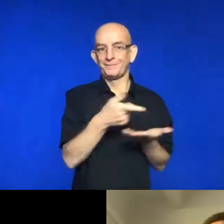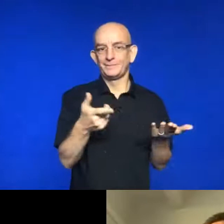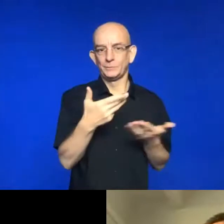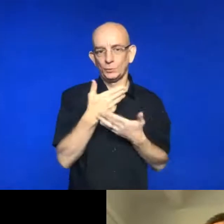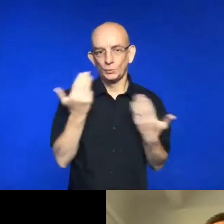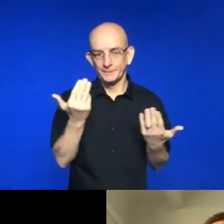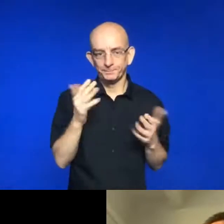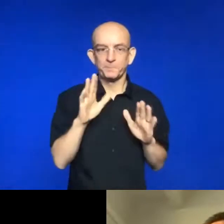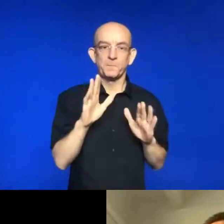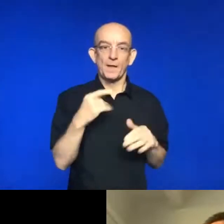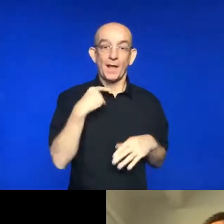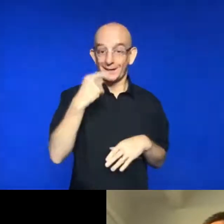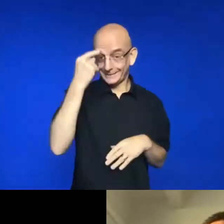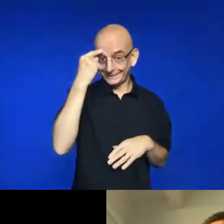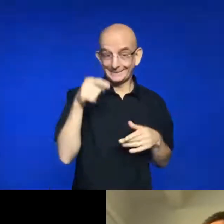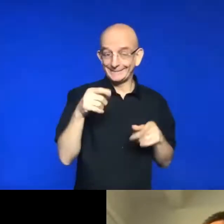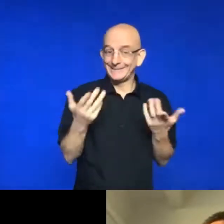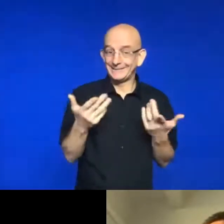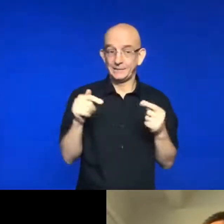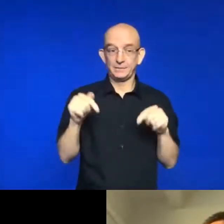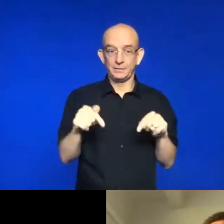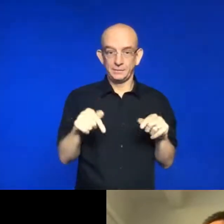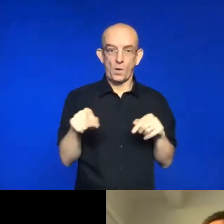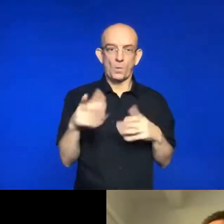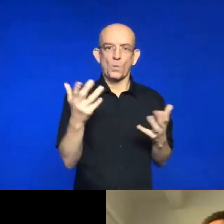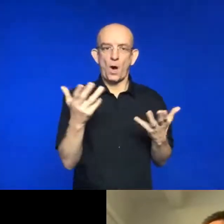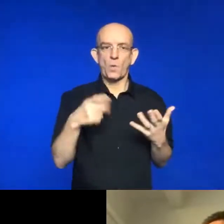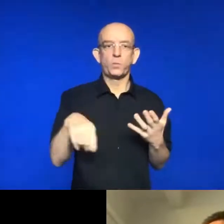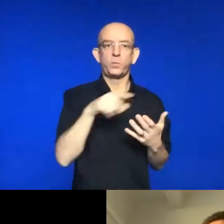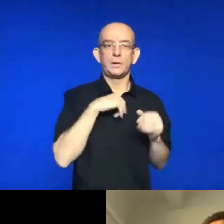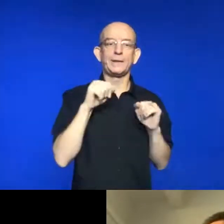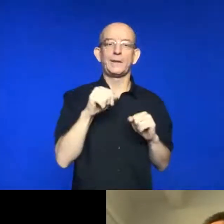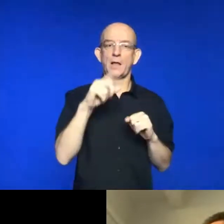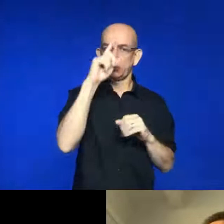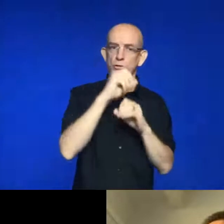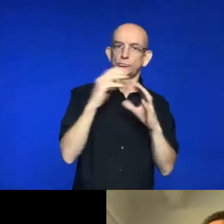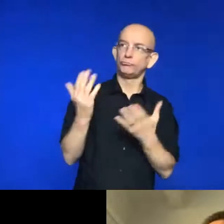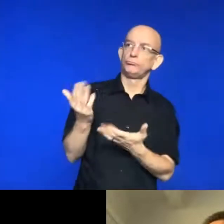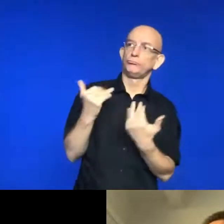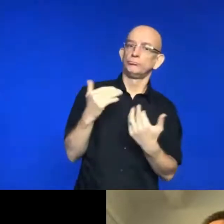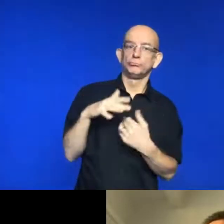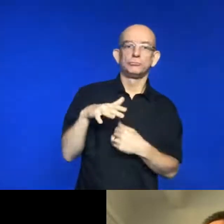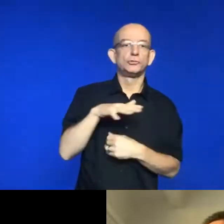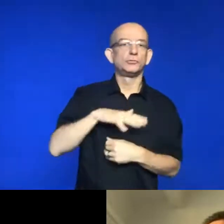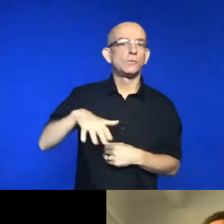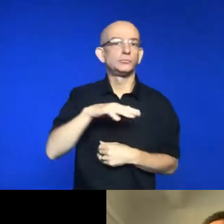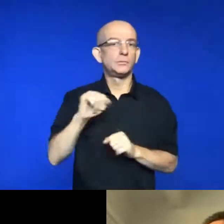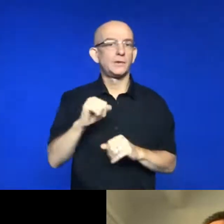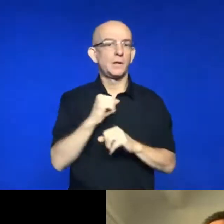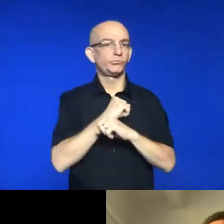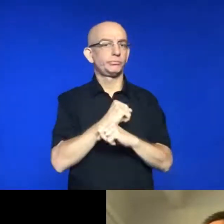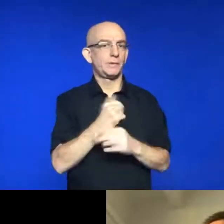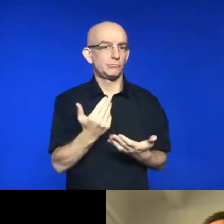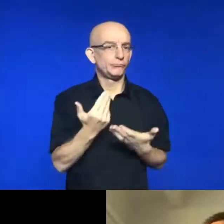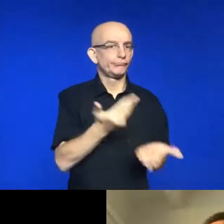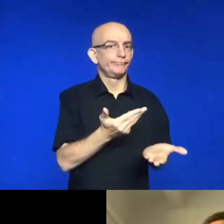regards to support to refugees with disability, unfortunately. But we need to collect more information with regards to